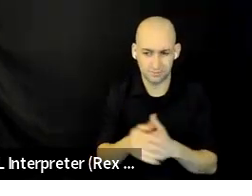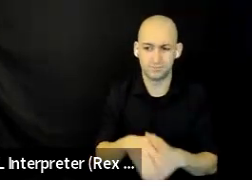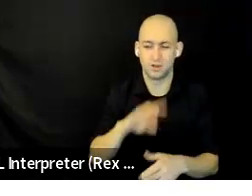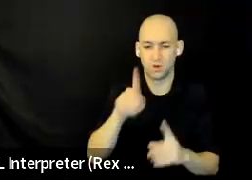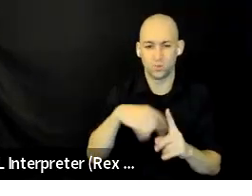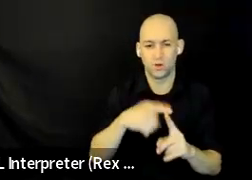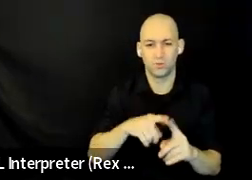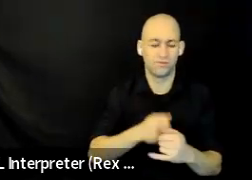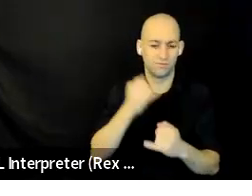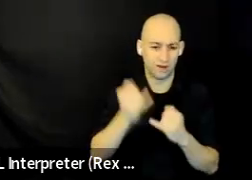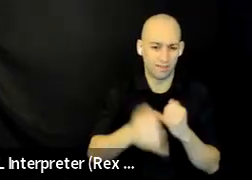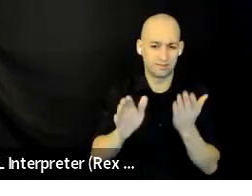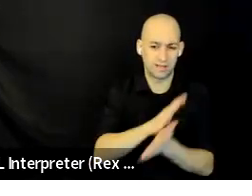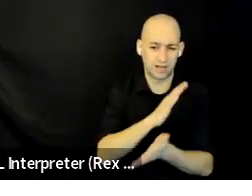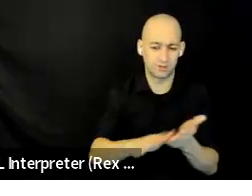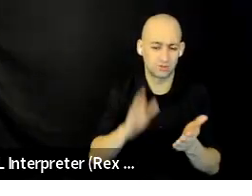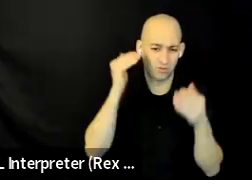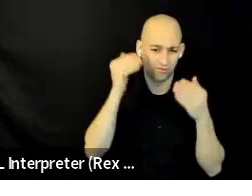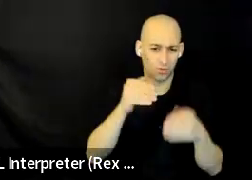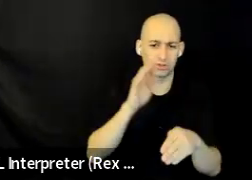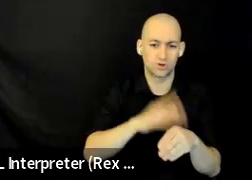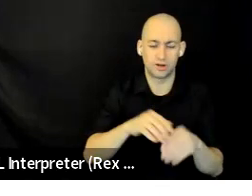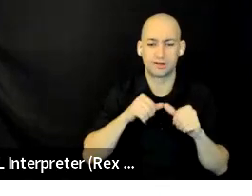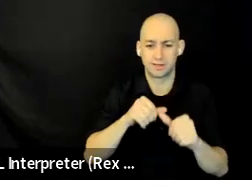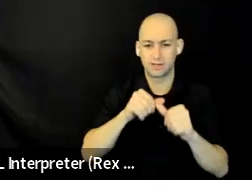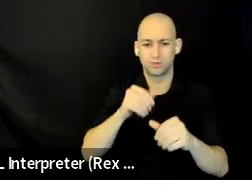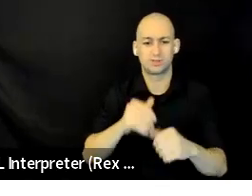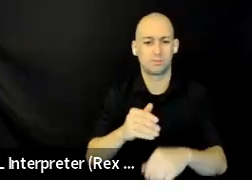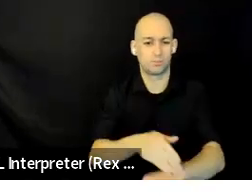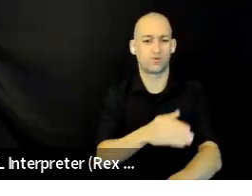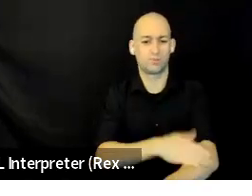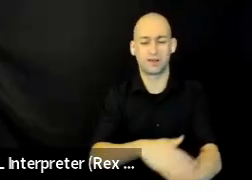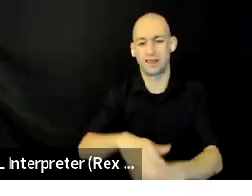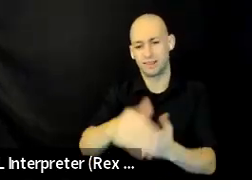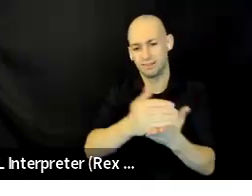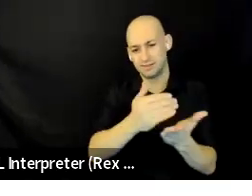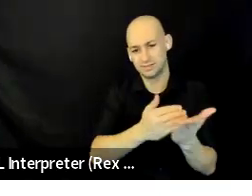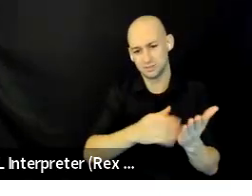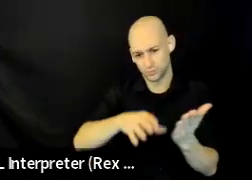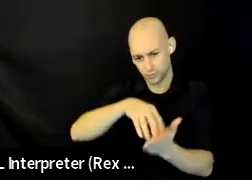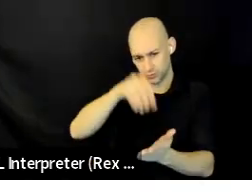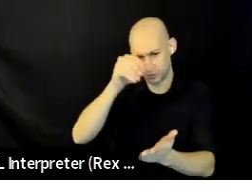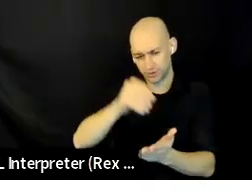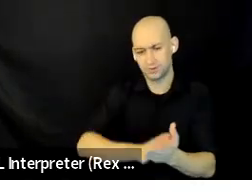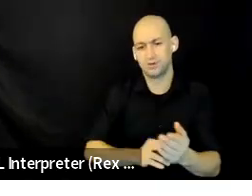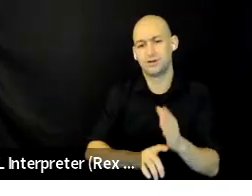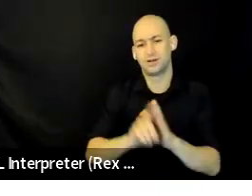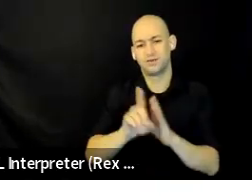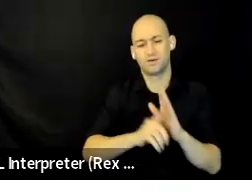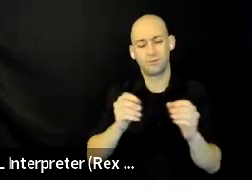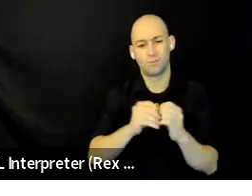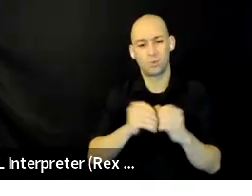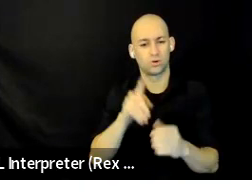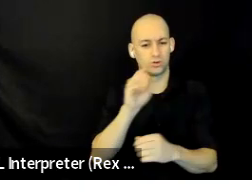focused on continuous improvement and lessons learned. As we acquire better tools, data, as we develop new and